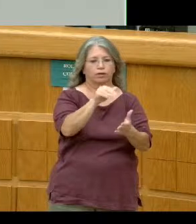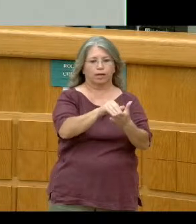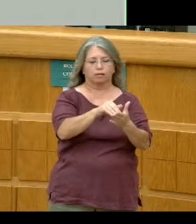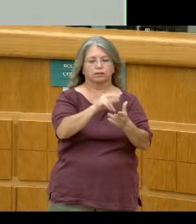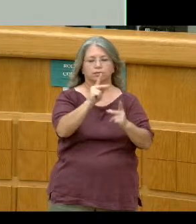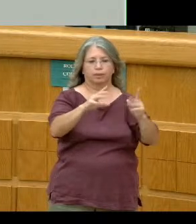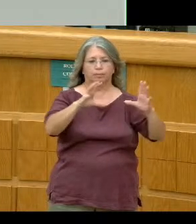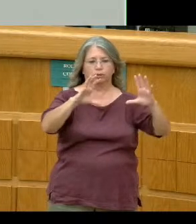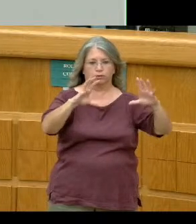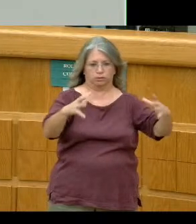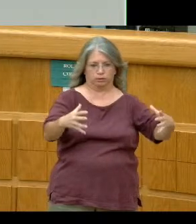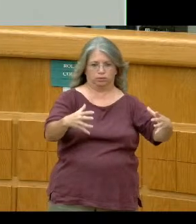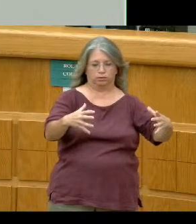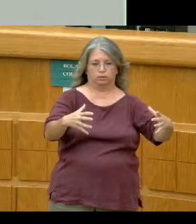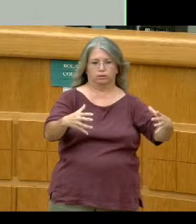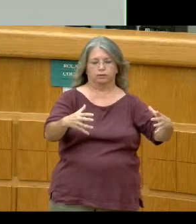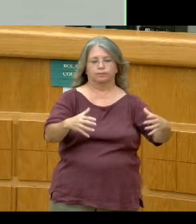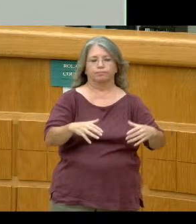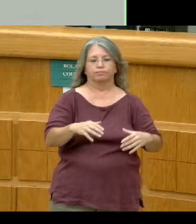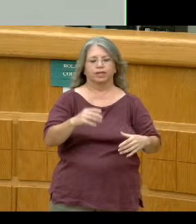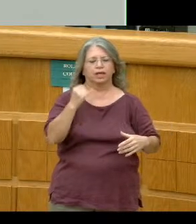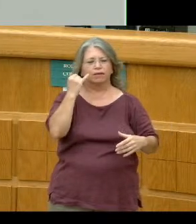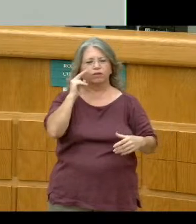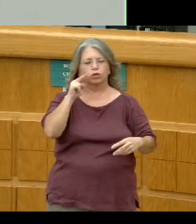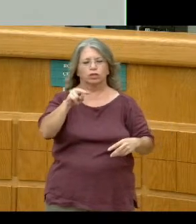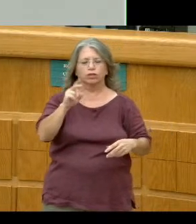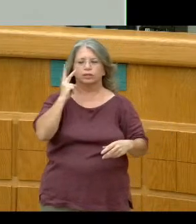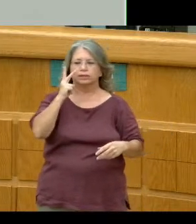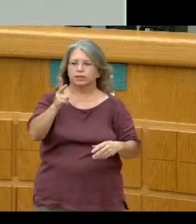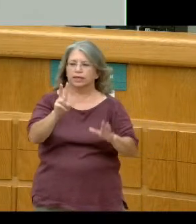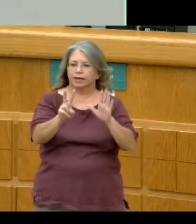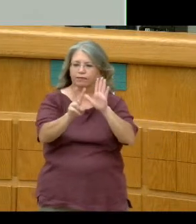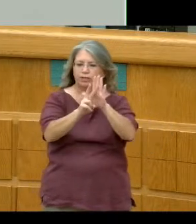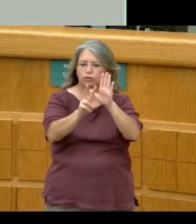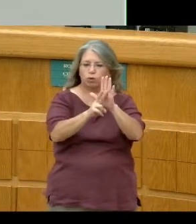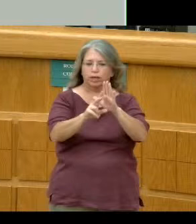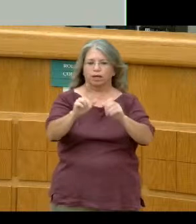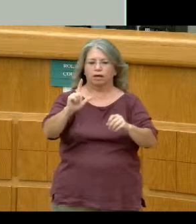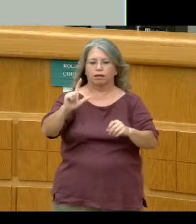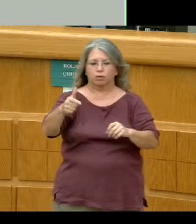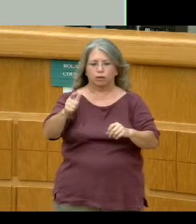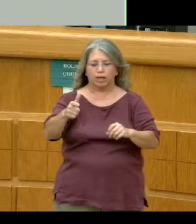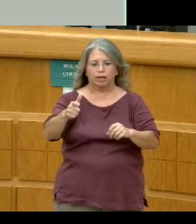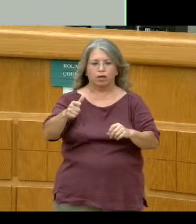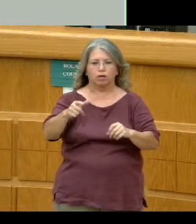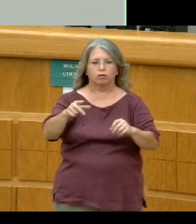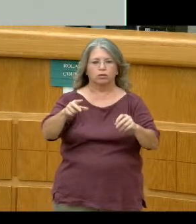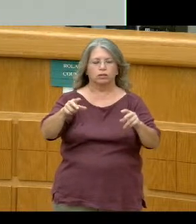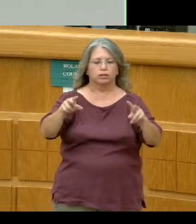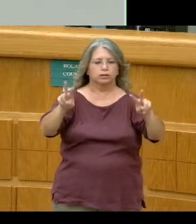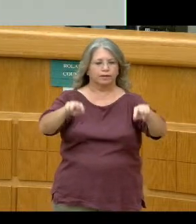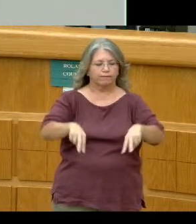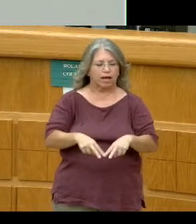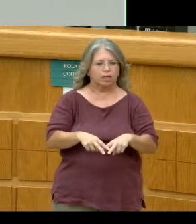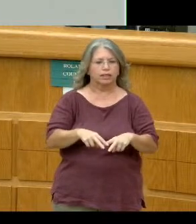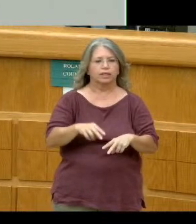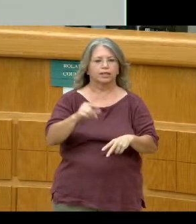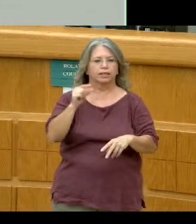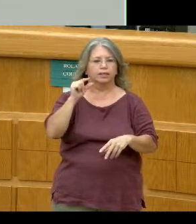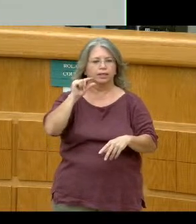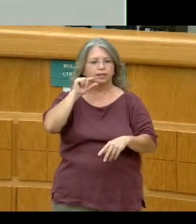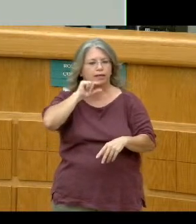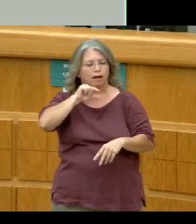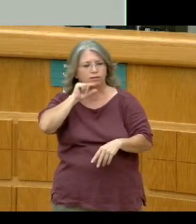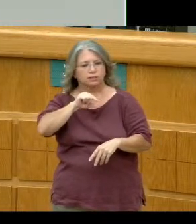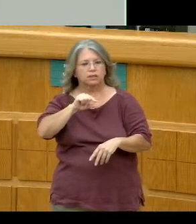The other places, if you look closely, Victoria, Laredo, Lower Rio Grande Valley, Galveston, they tend to be places in